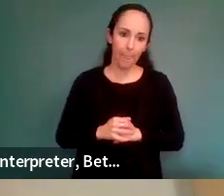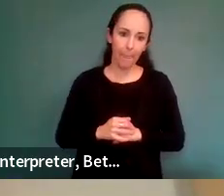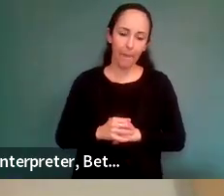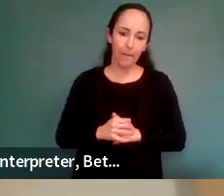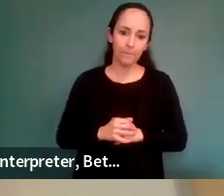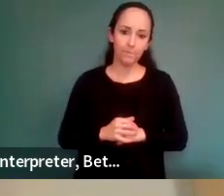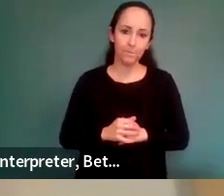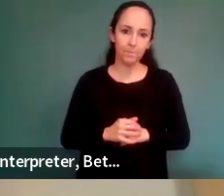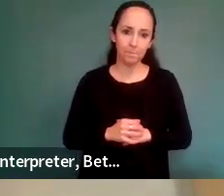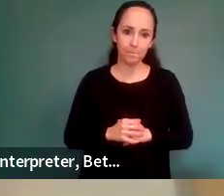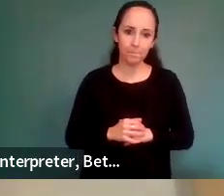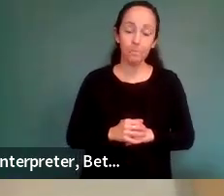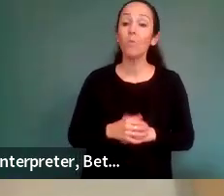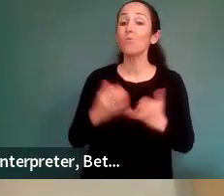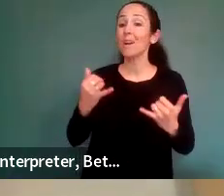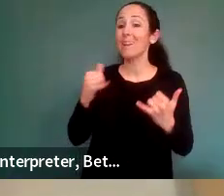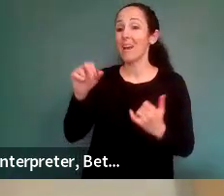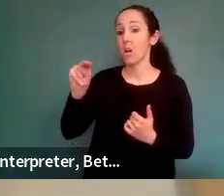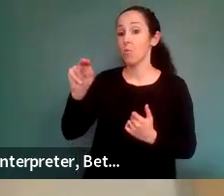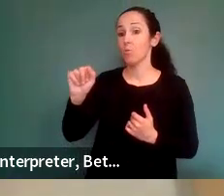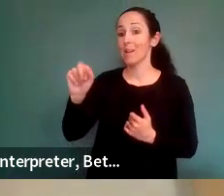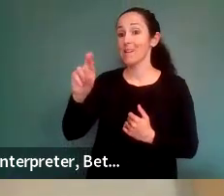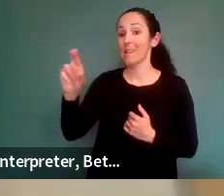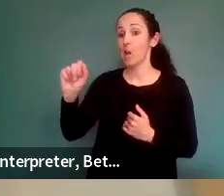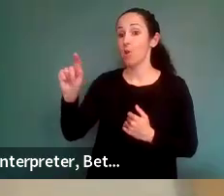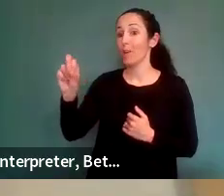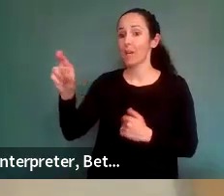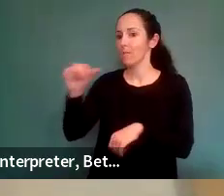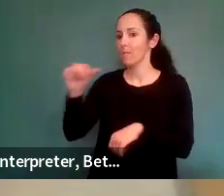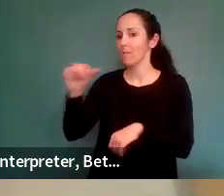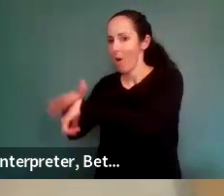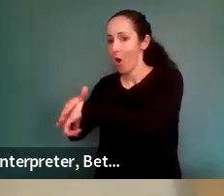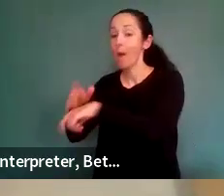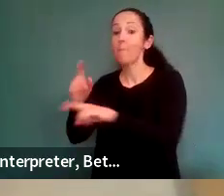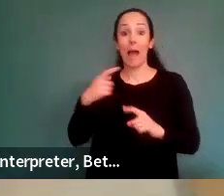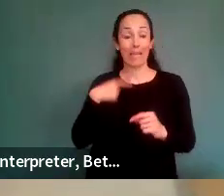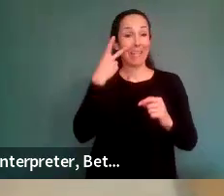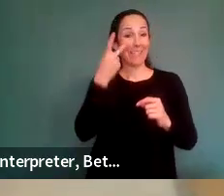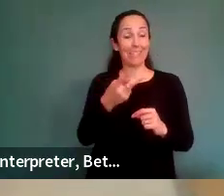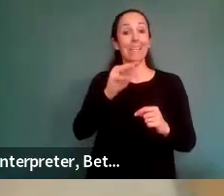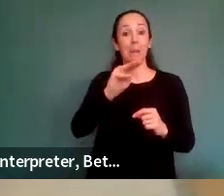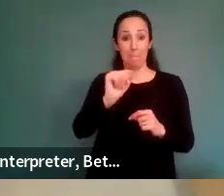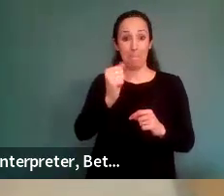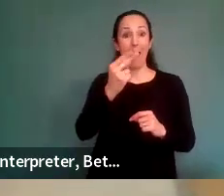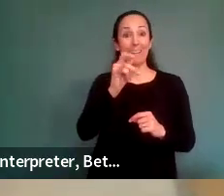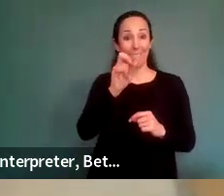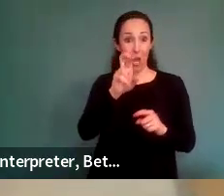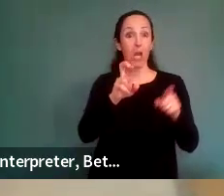Now, I don't have the narrator on, but in my view, I have the magnifier, and as I hit enter,